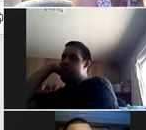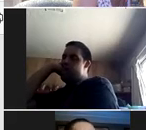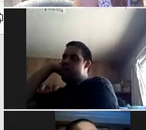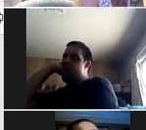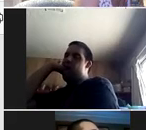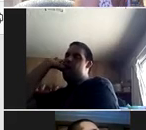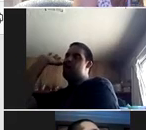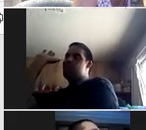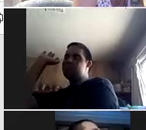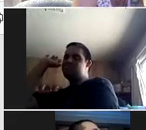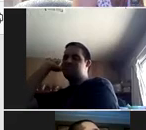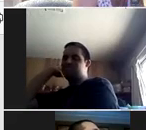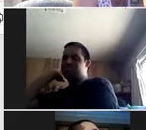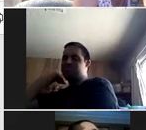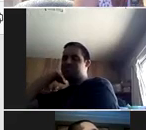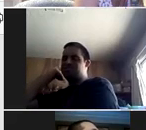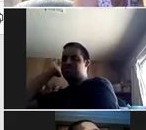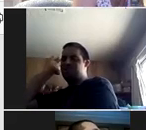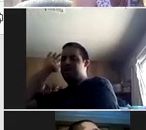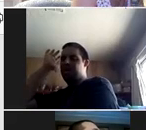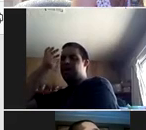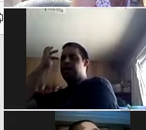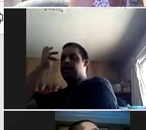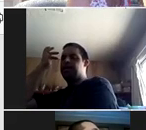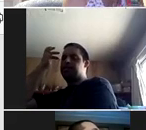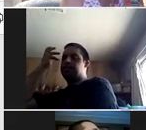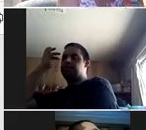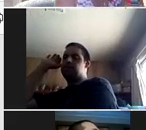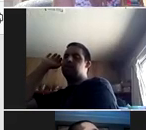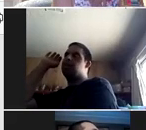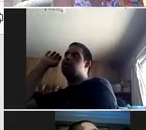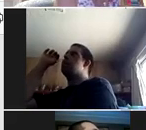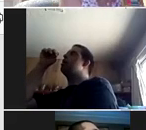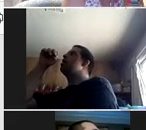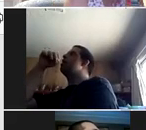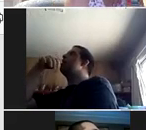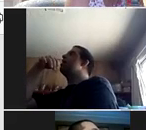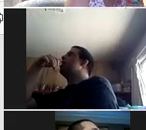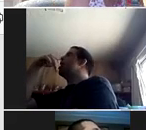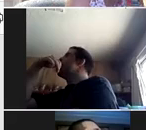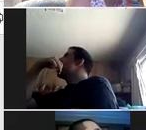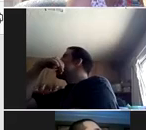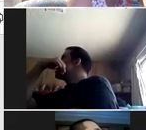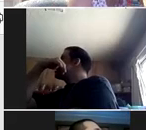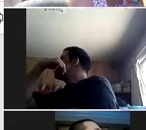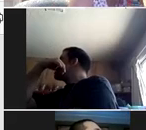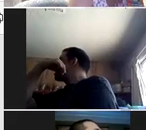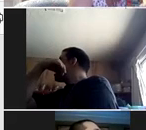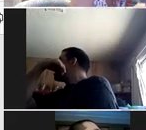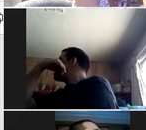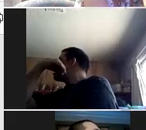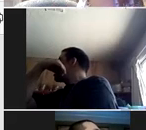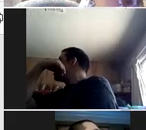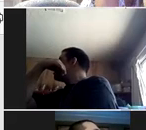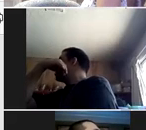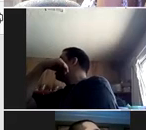Right? That's what they mean by a sower. That's how they would sow the seed. That's how they would plant the